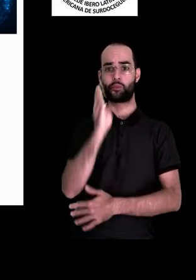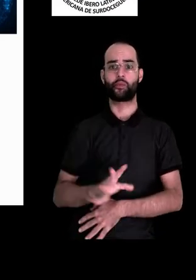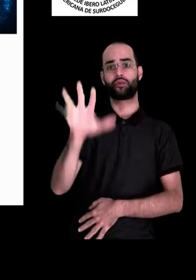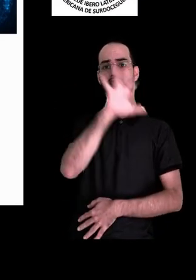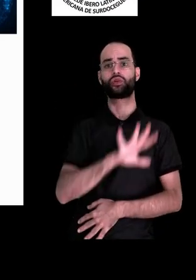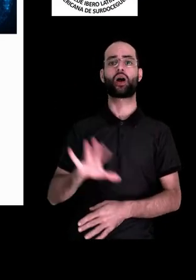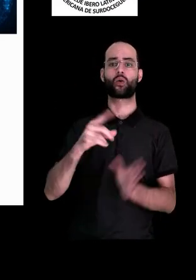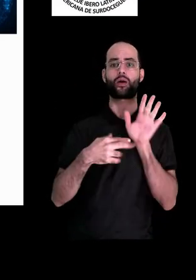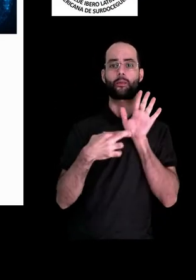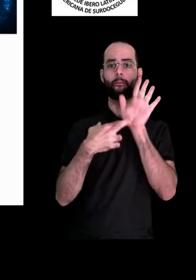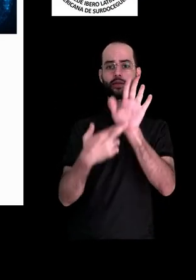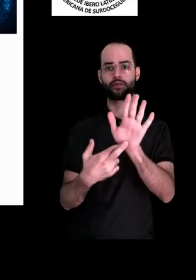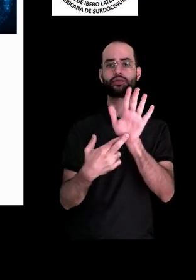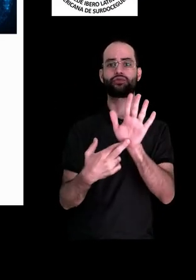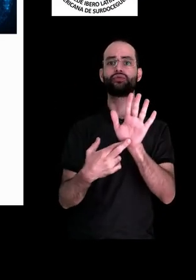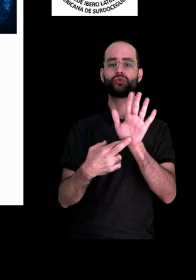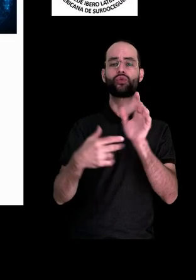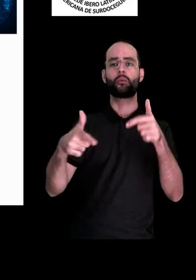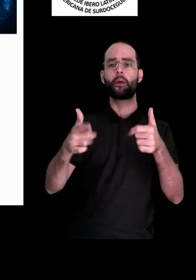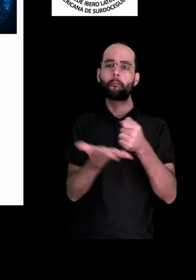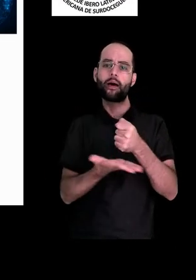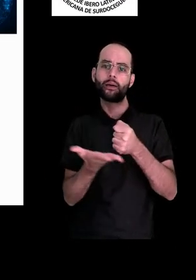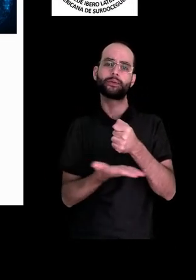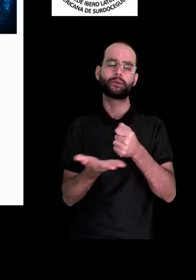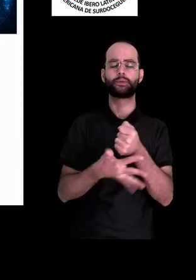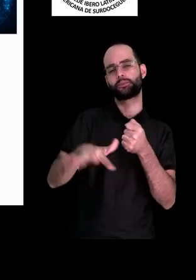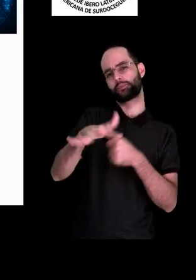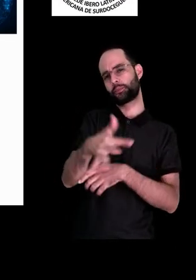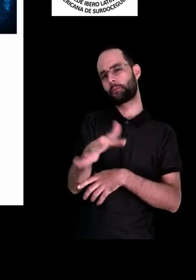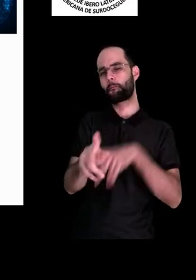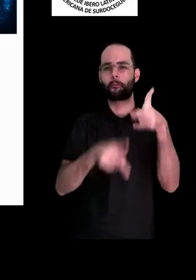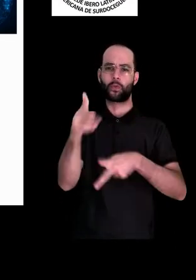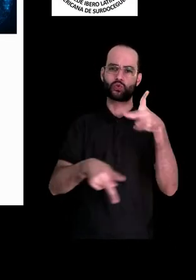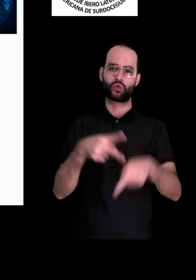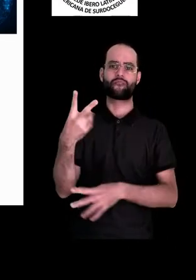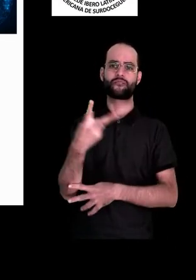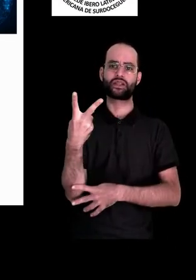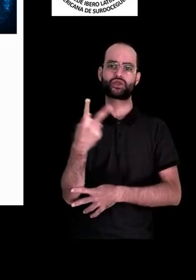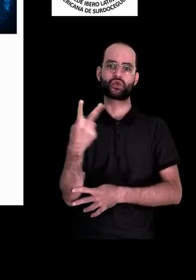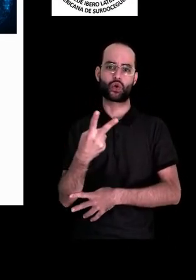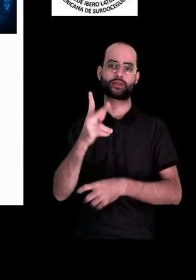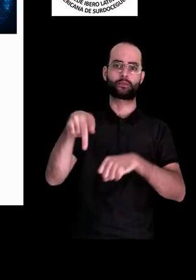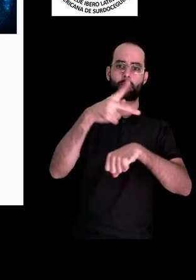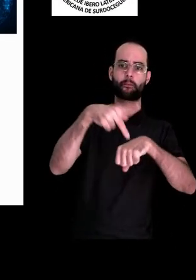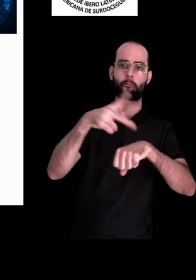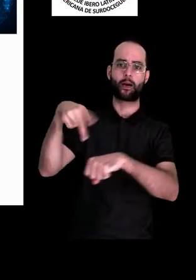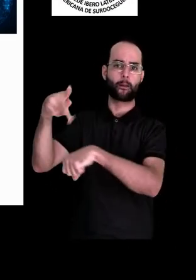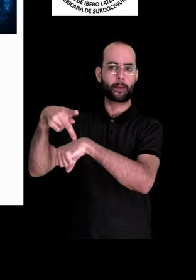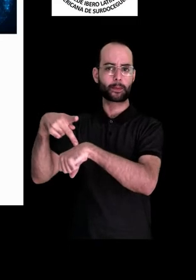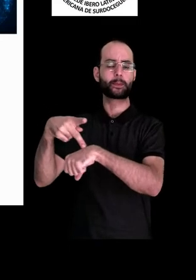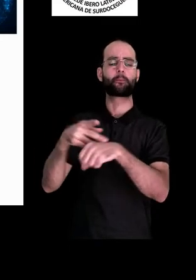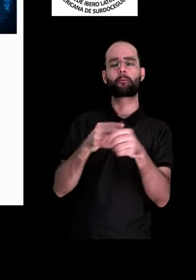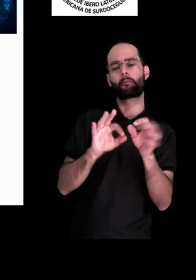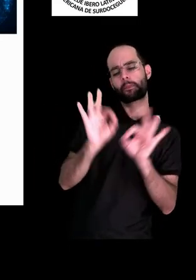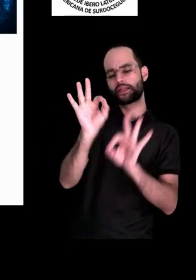a population base of 22 countries that measured the prevalence of deafblindness were used.